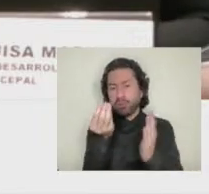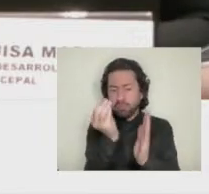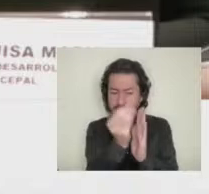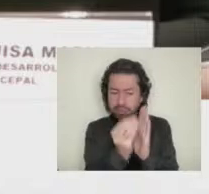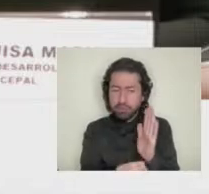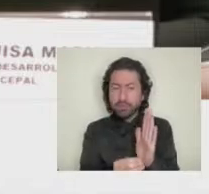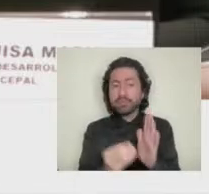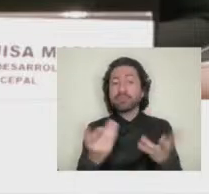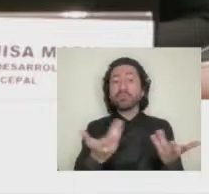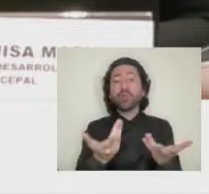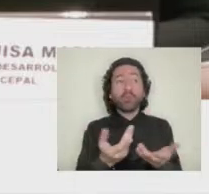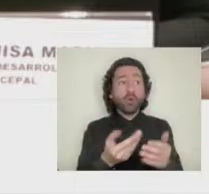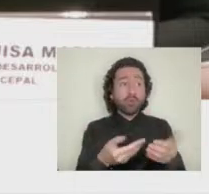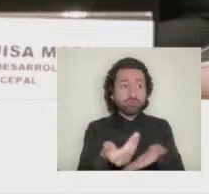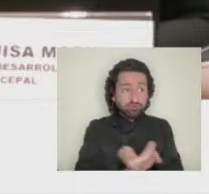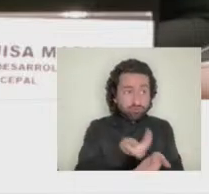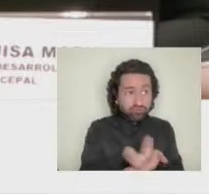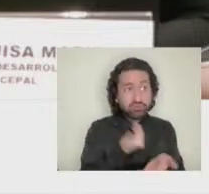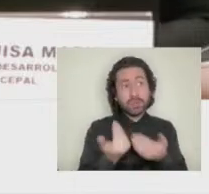slide. For example,